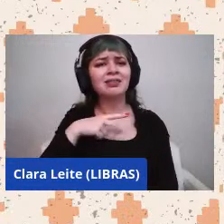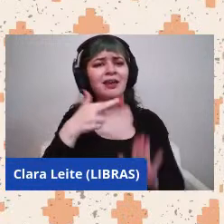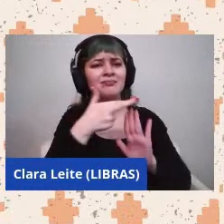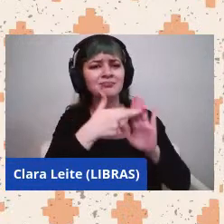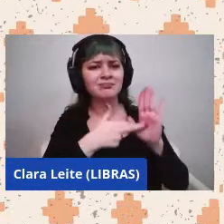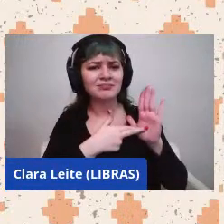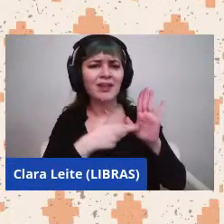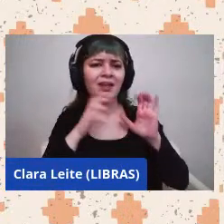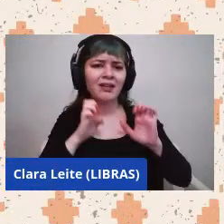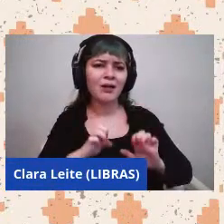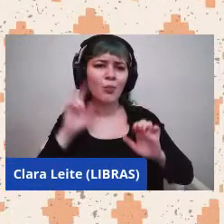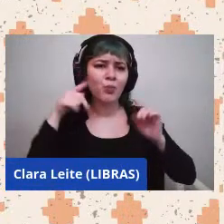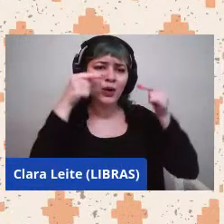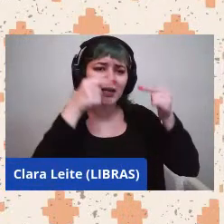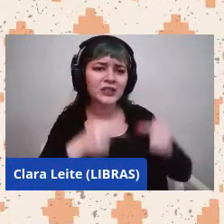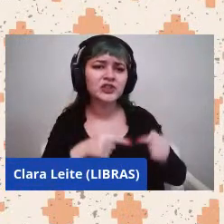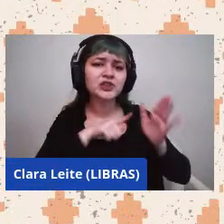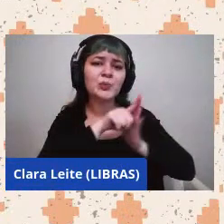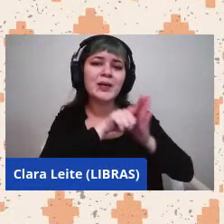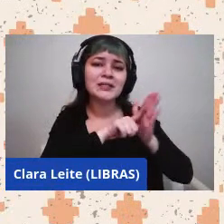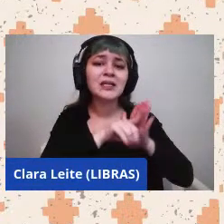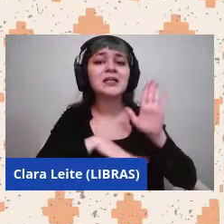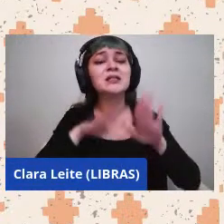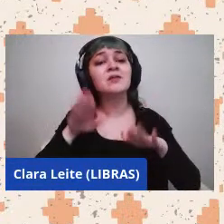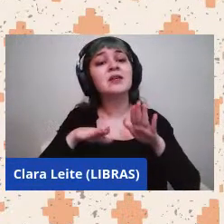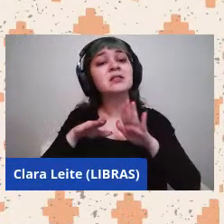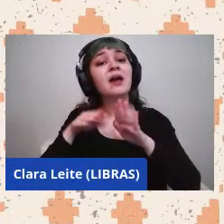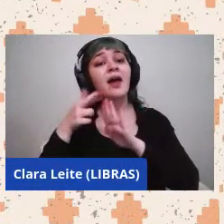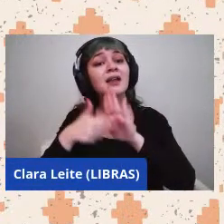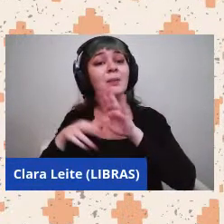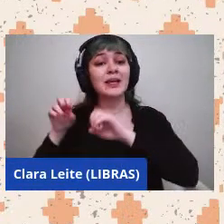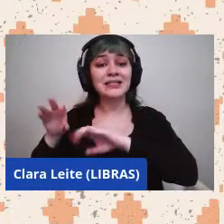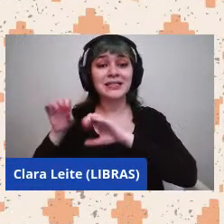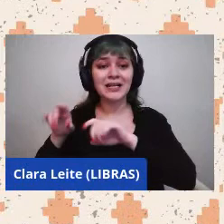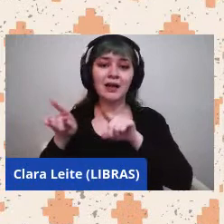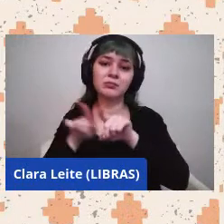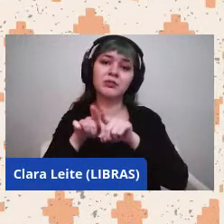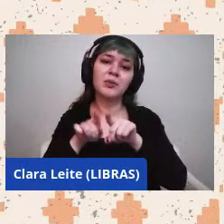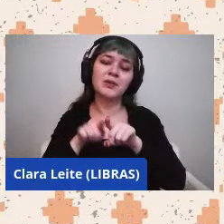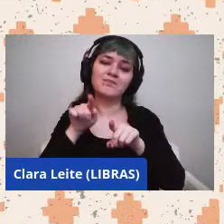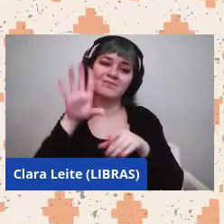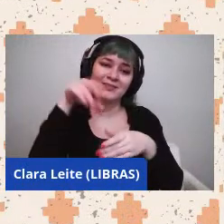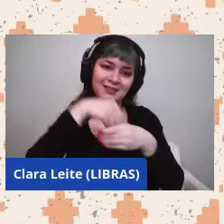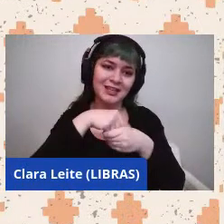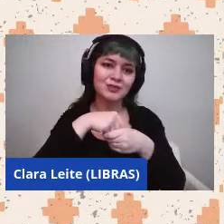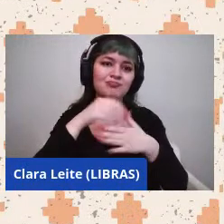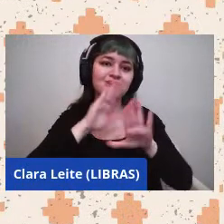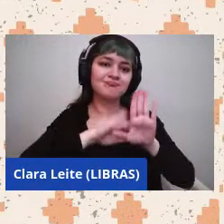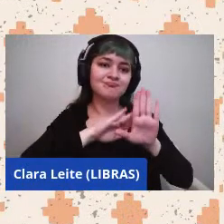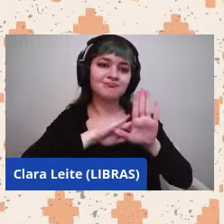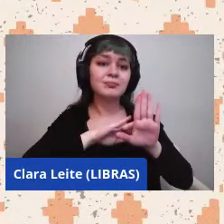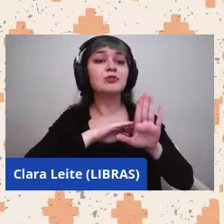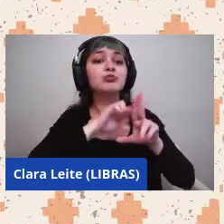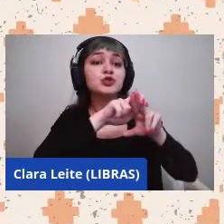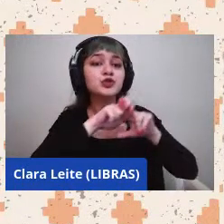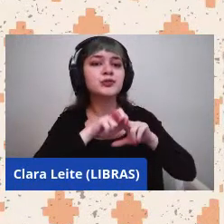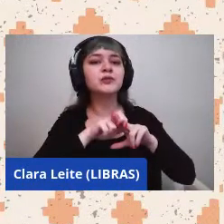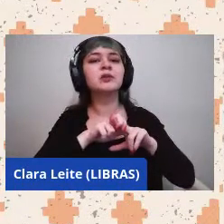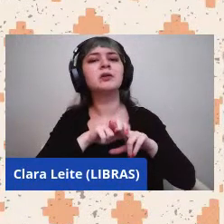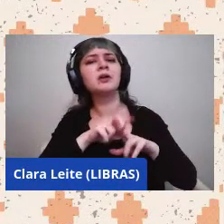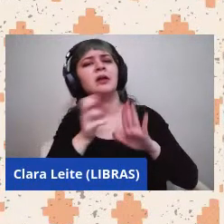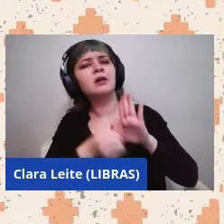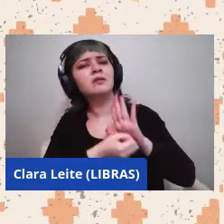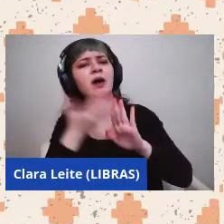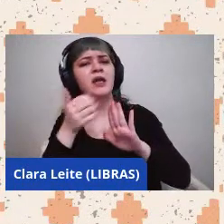for research and also often for teaching too. And so that is feeding into it. And then many